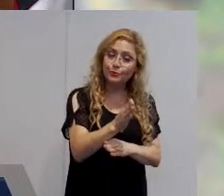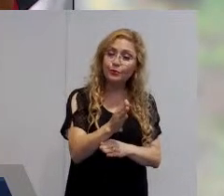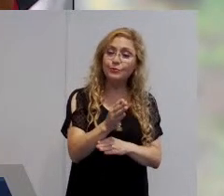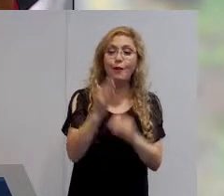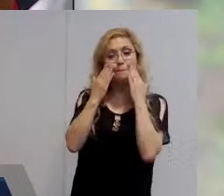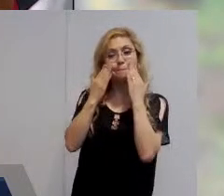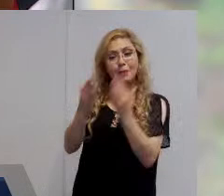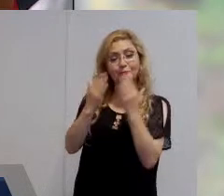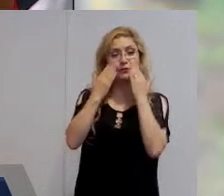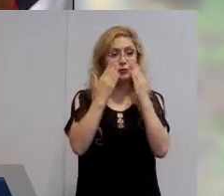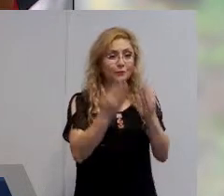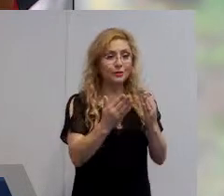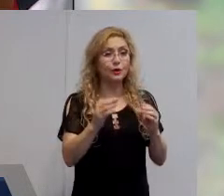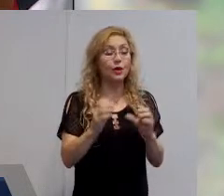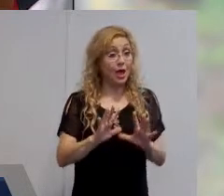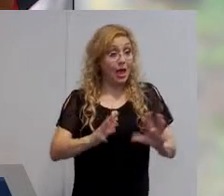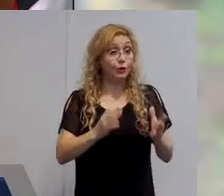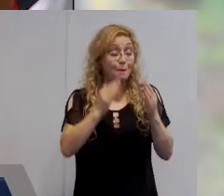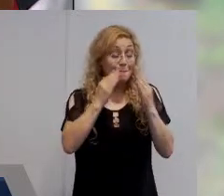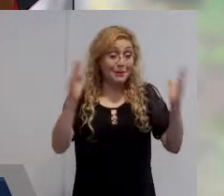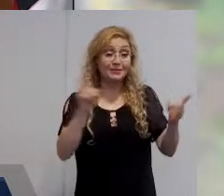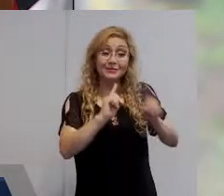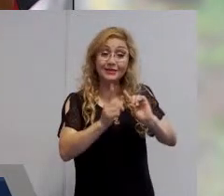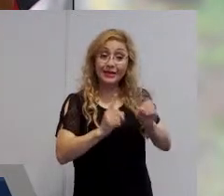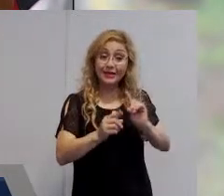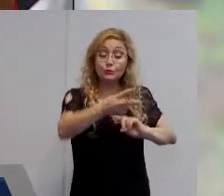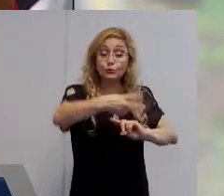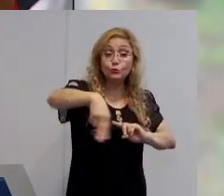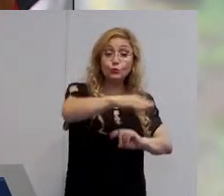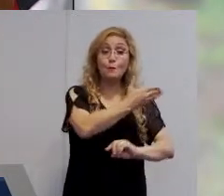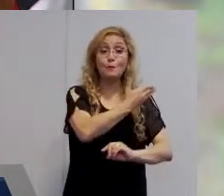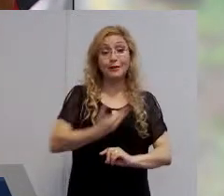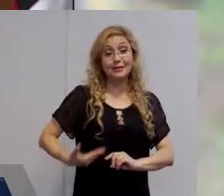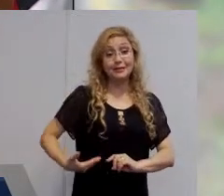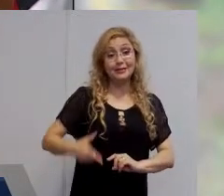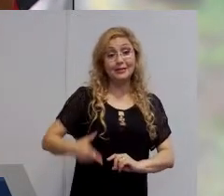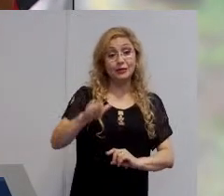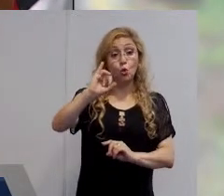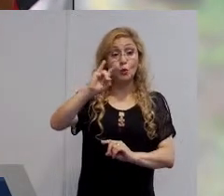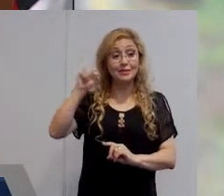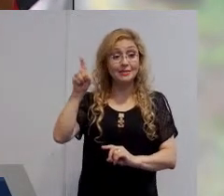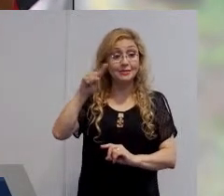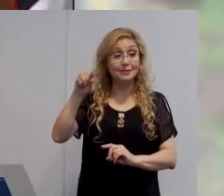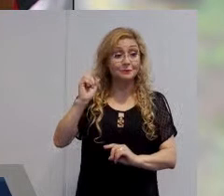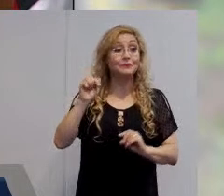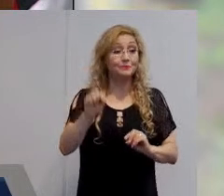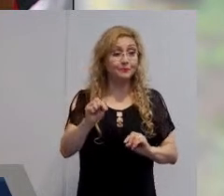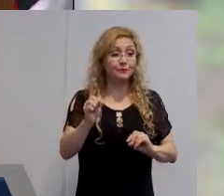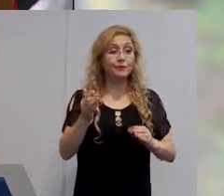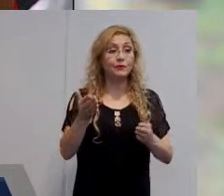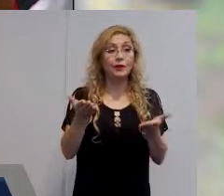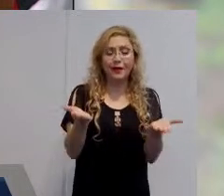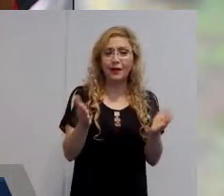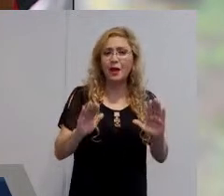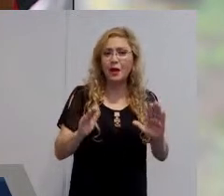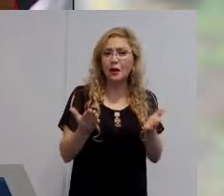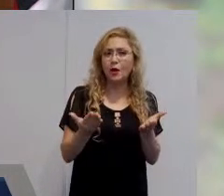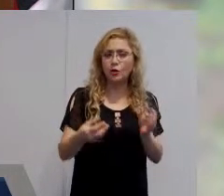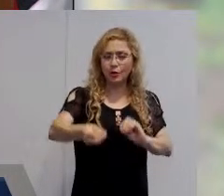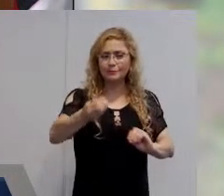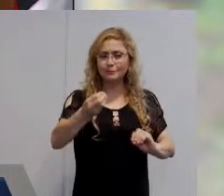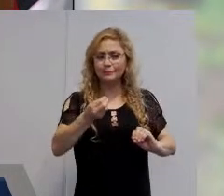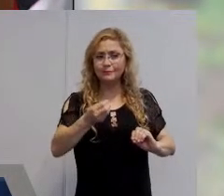and now benefit from this. And all of this thanks to the president,